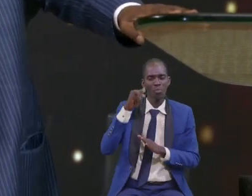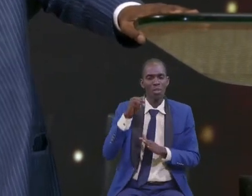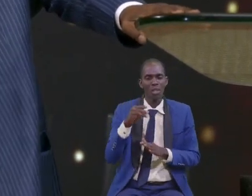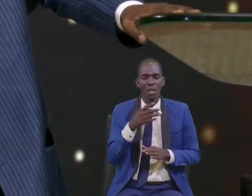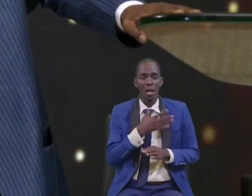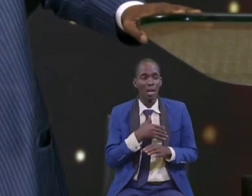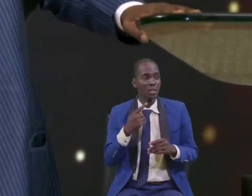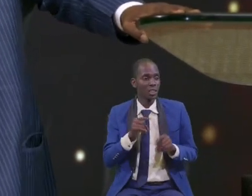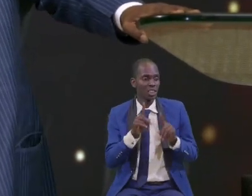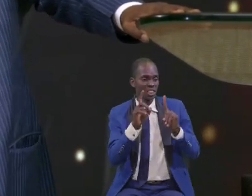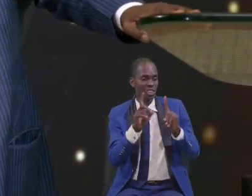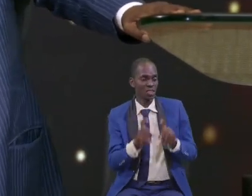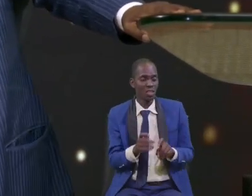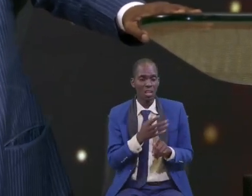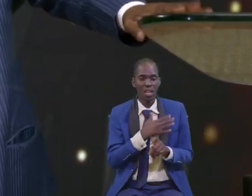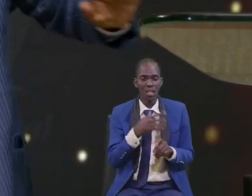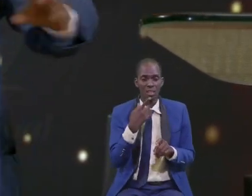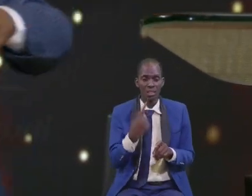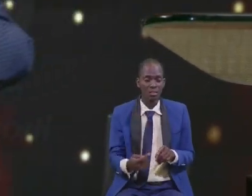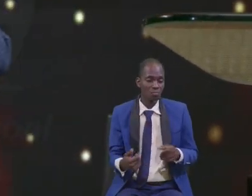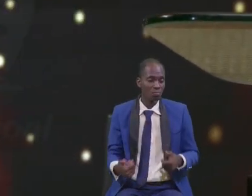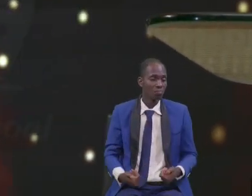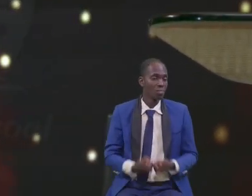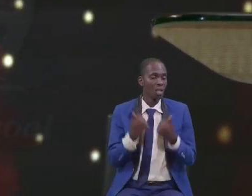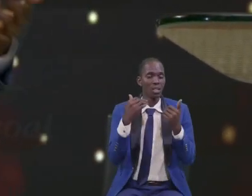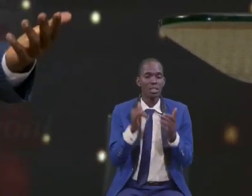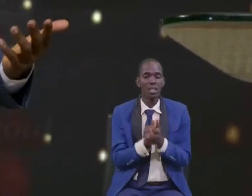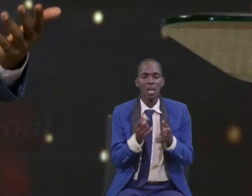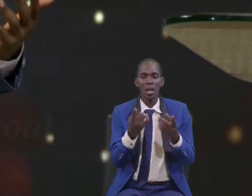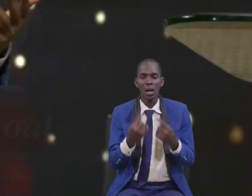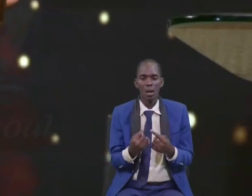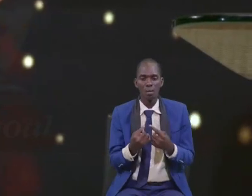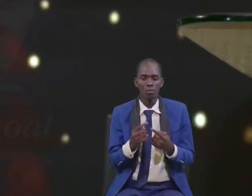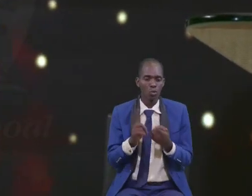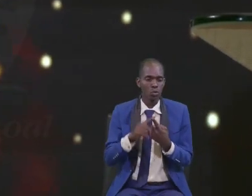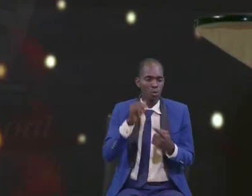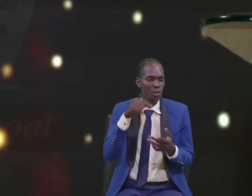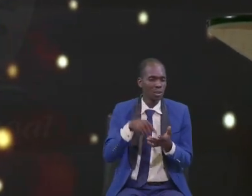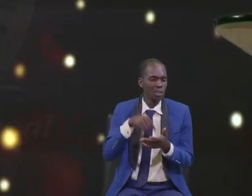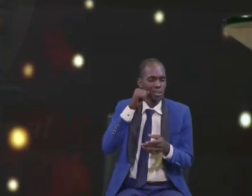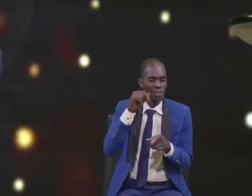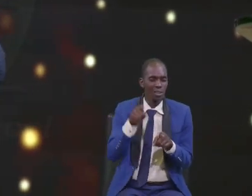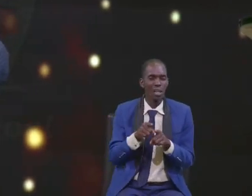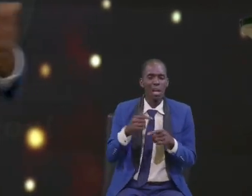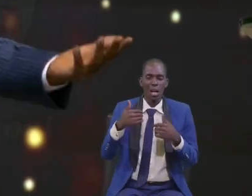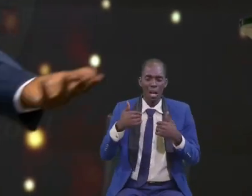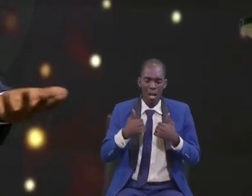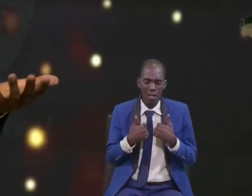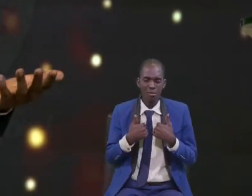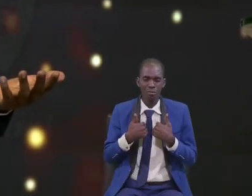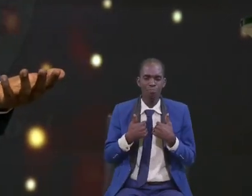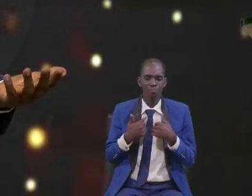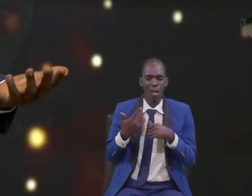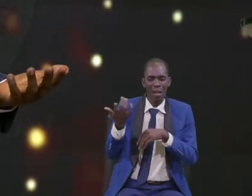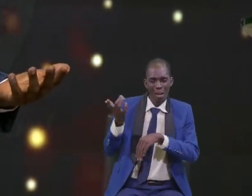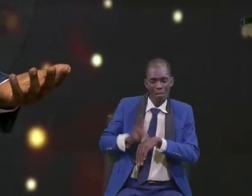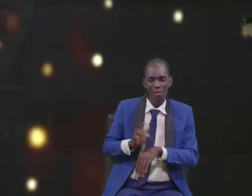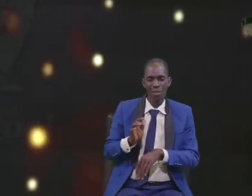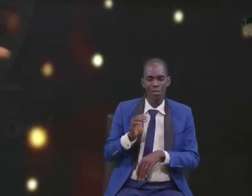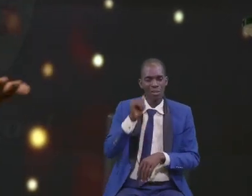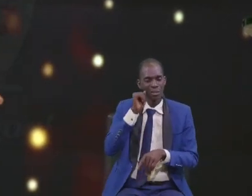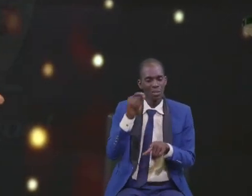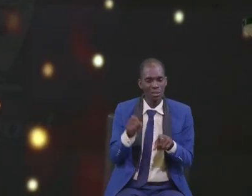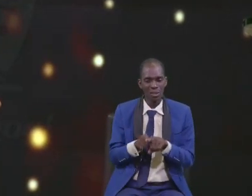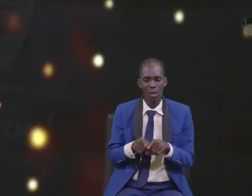the challenges that came, has changed her demeanor, her conduct,